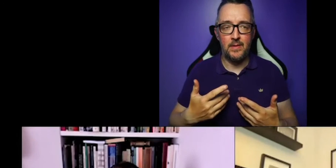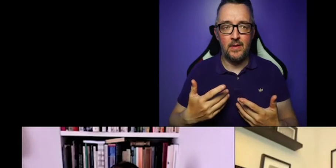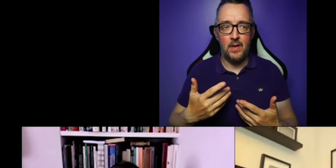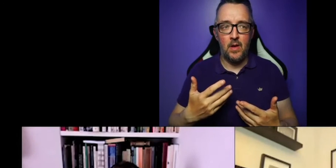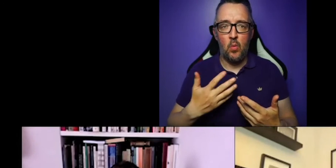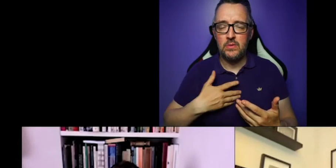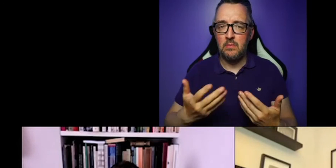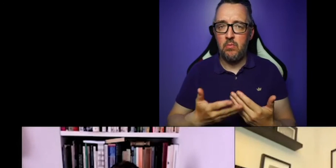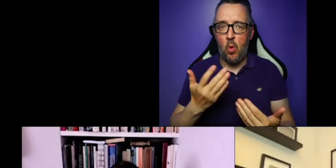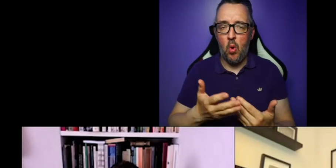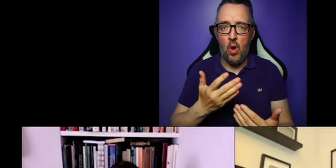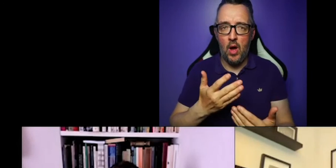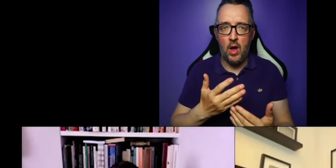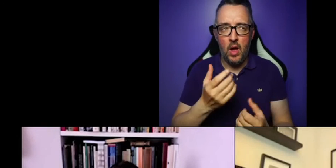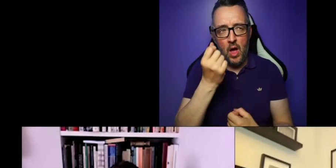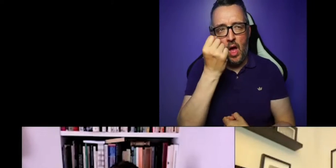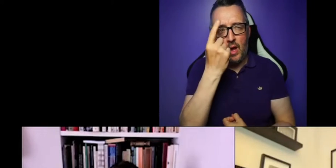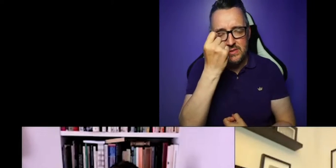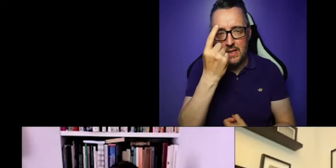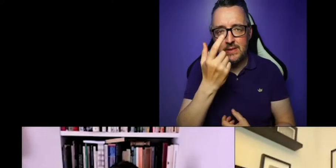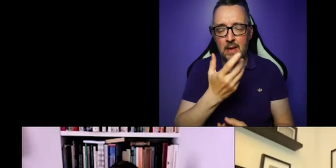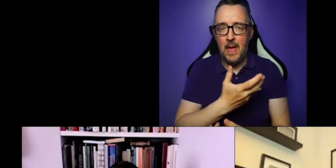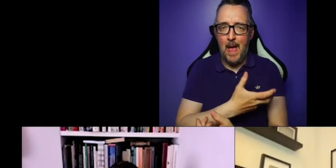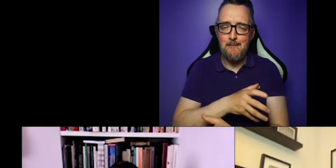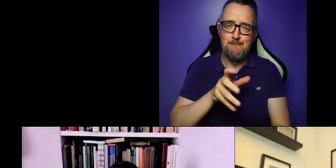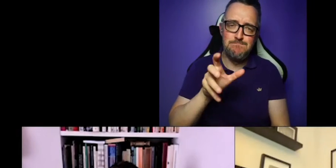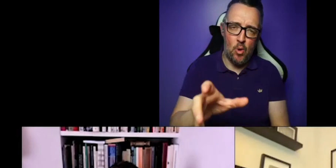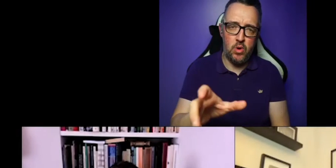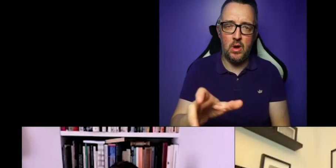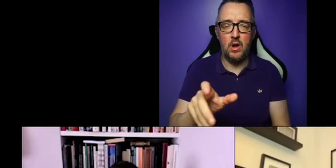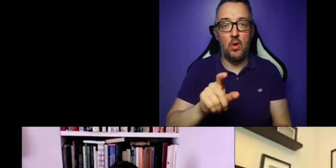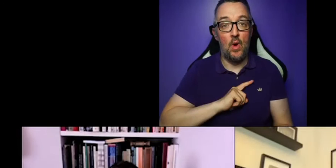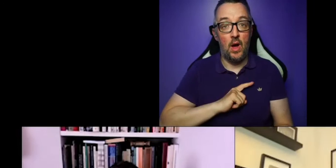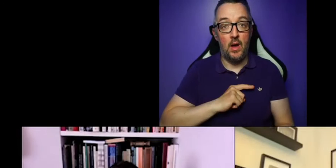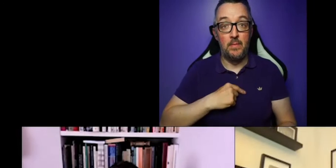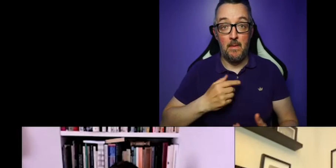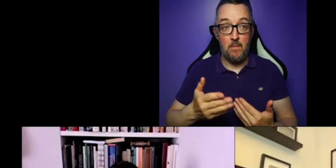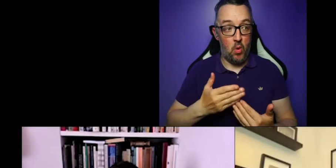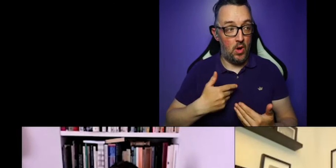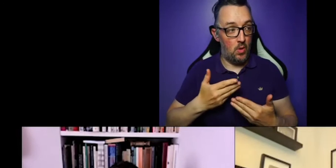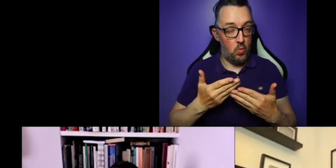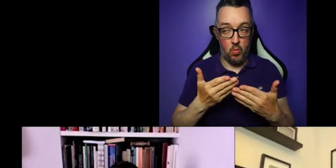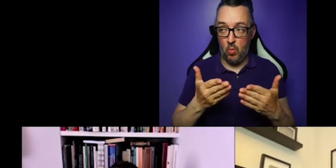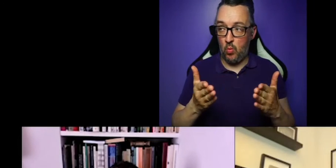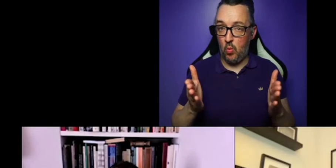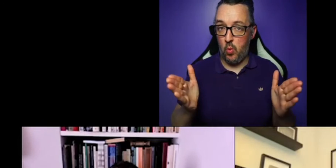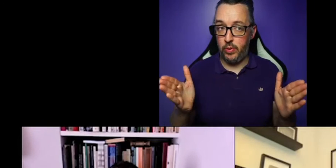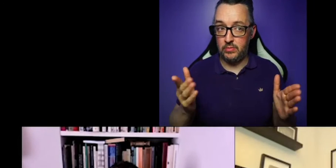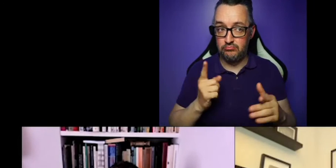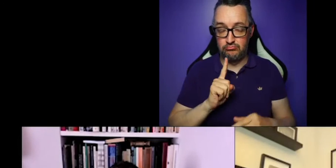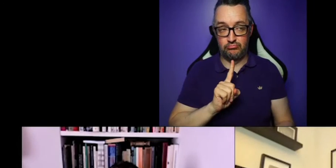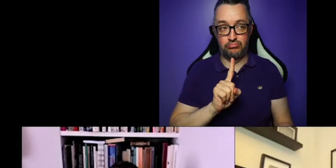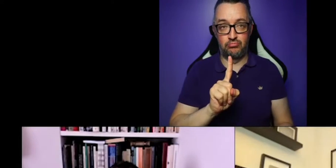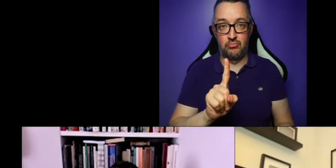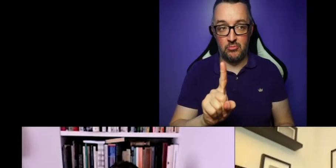empowerment and coherence as a person. So the more I come out, the more